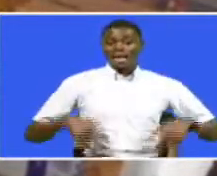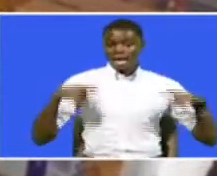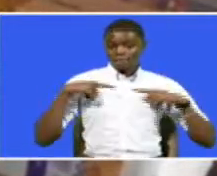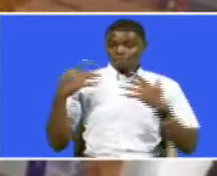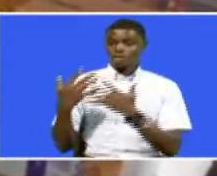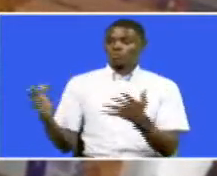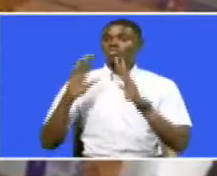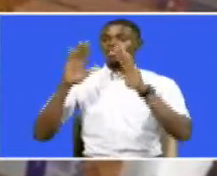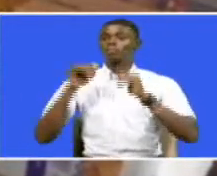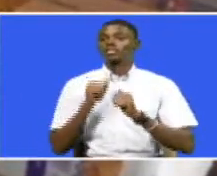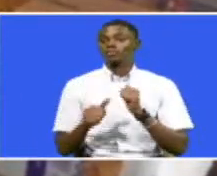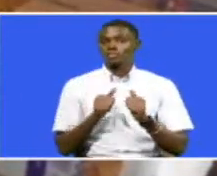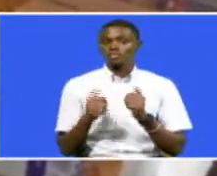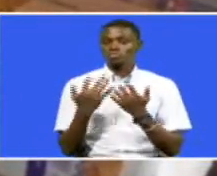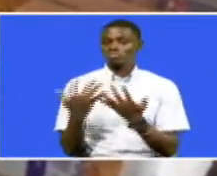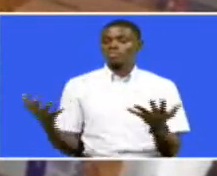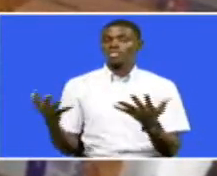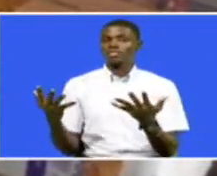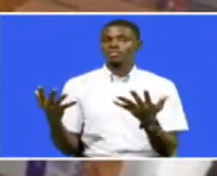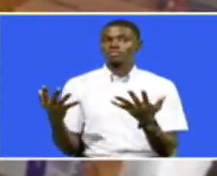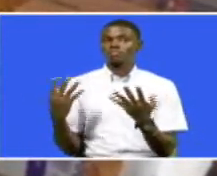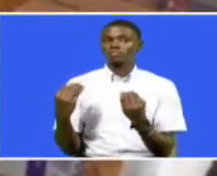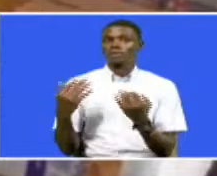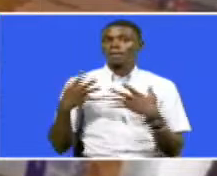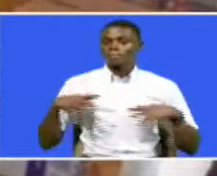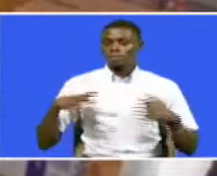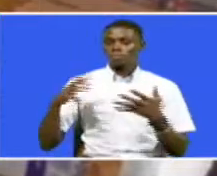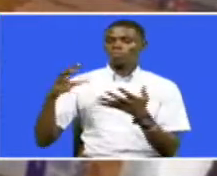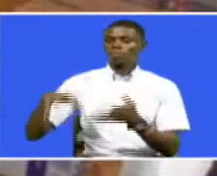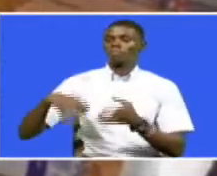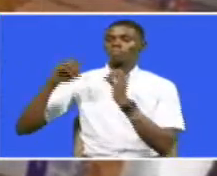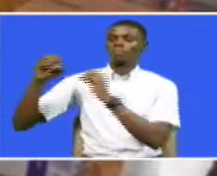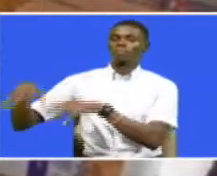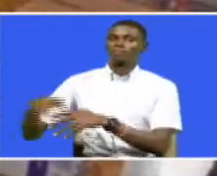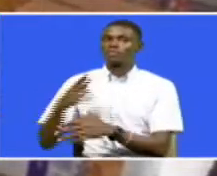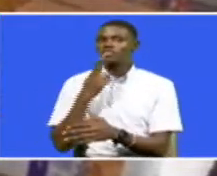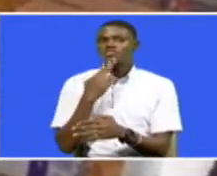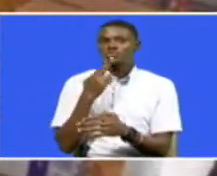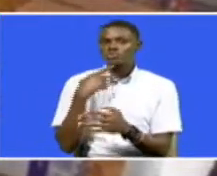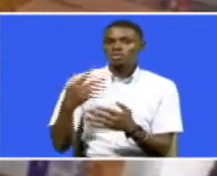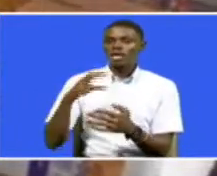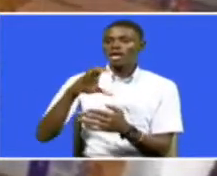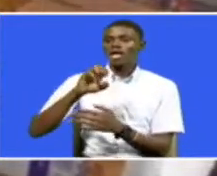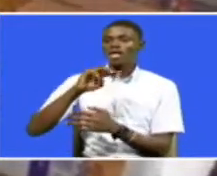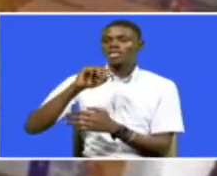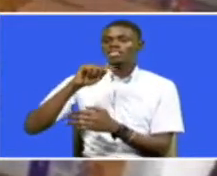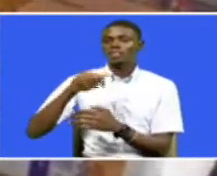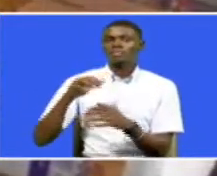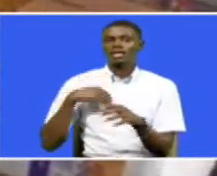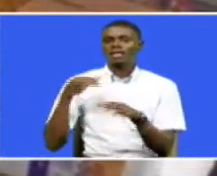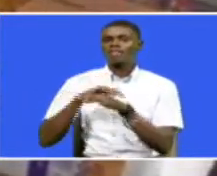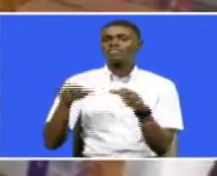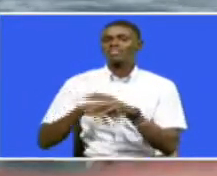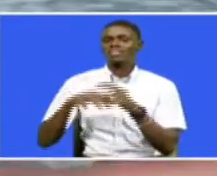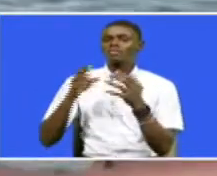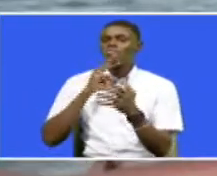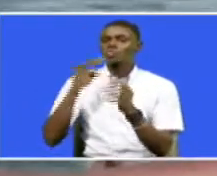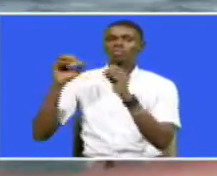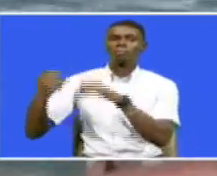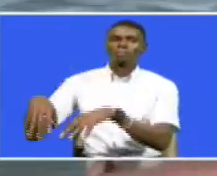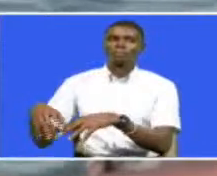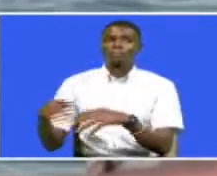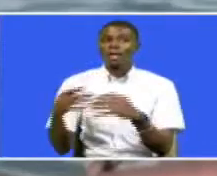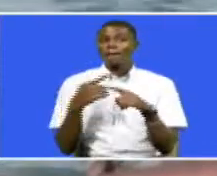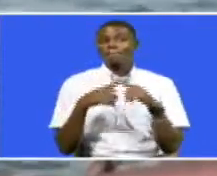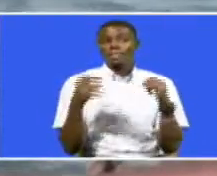give. So the easiest was the goods. So these people would throw maybe sugar, cement, and everything in the water. And like